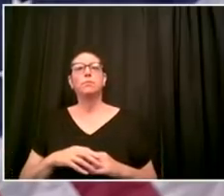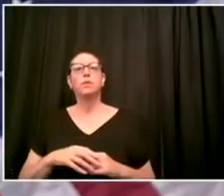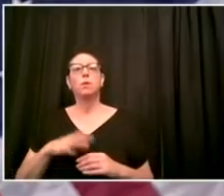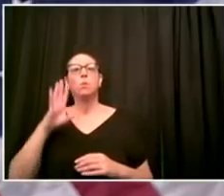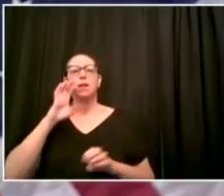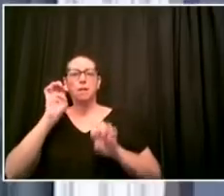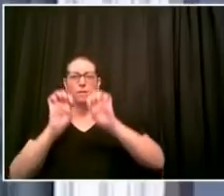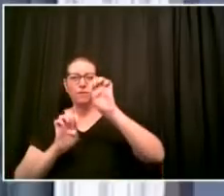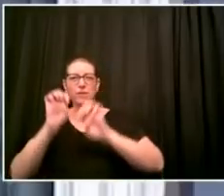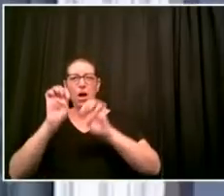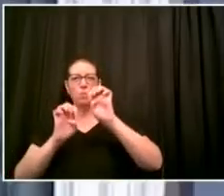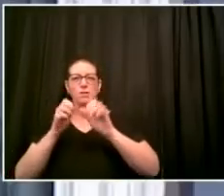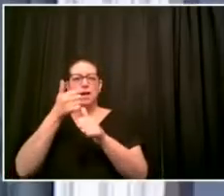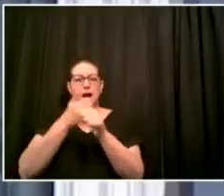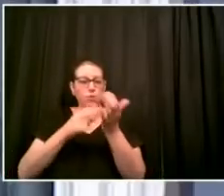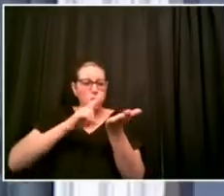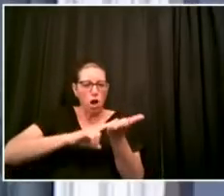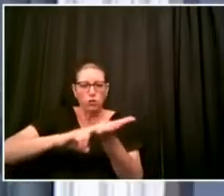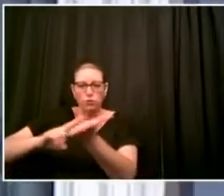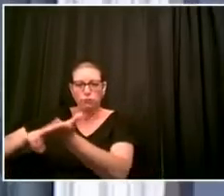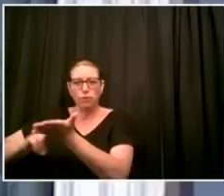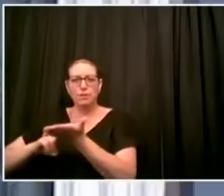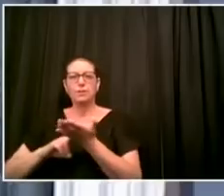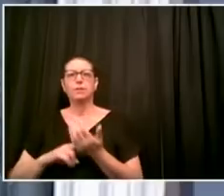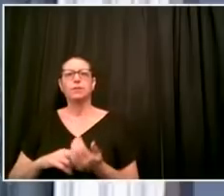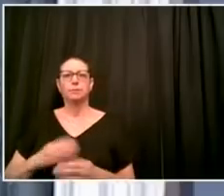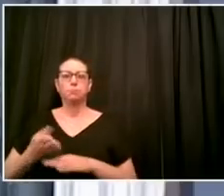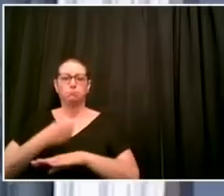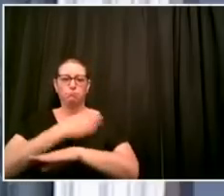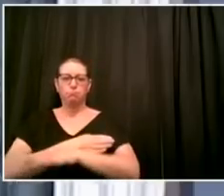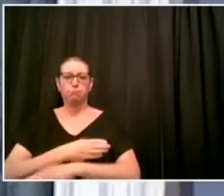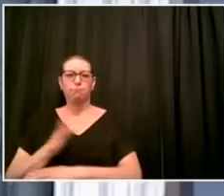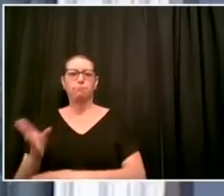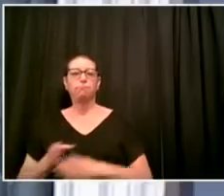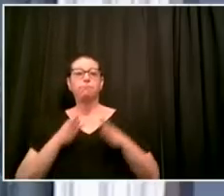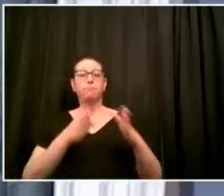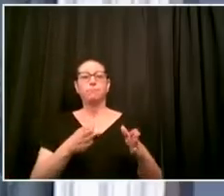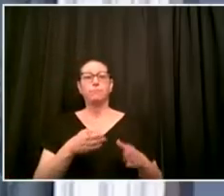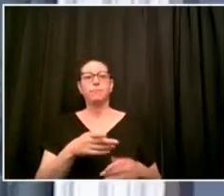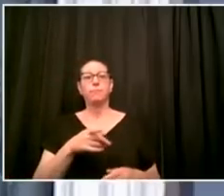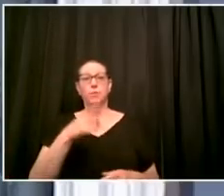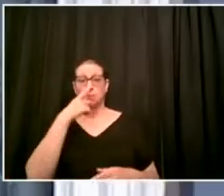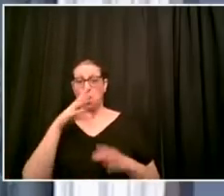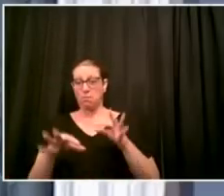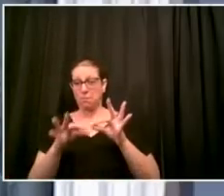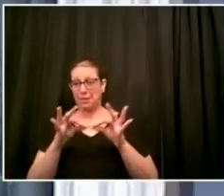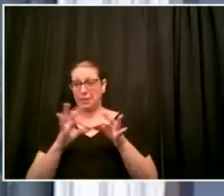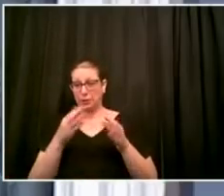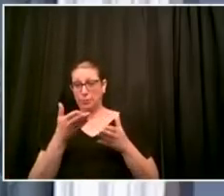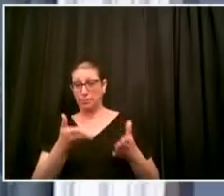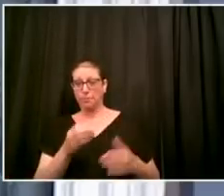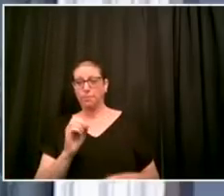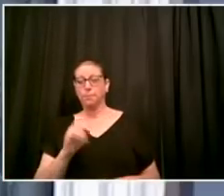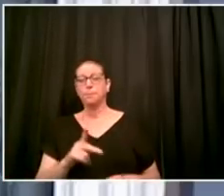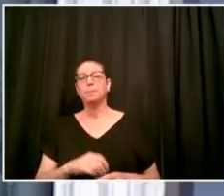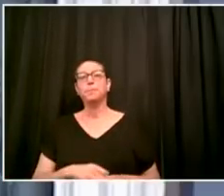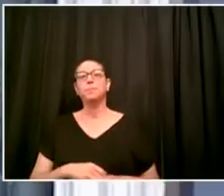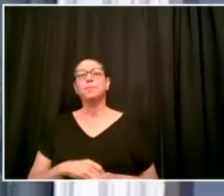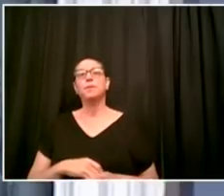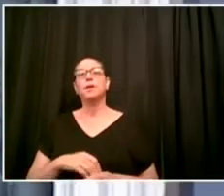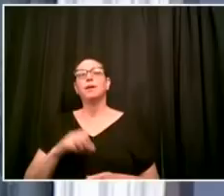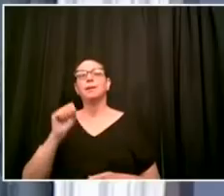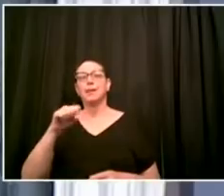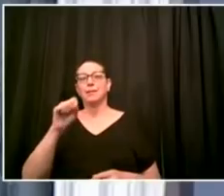specifically? Sure. What I can say specifically is that the hotels in our program to keep New Yorkers safe are free. We want you to